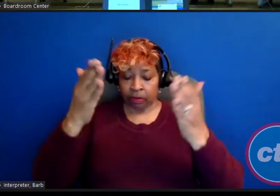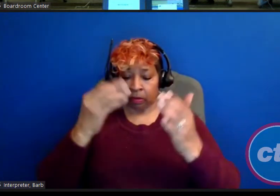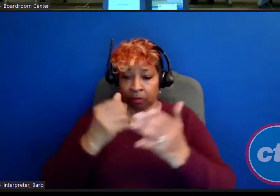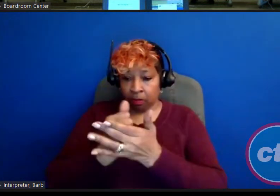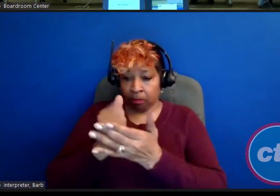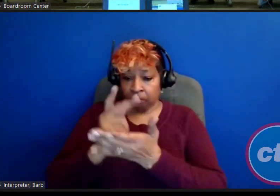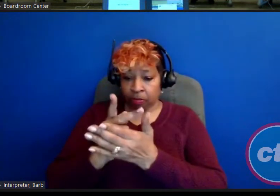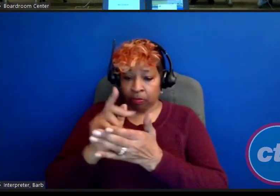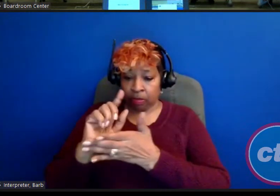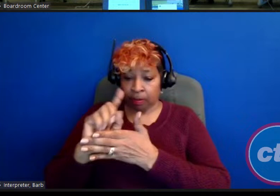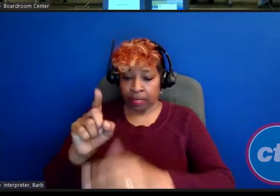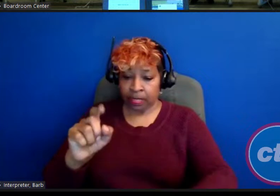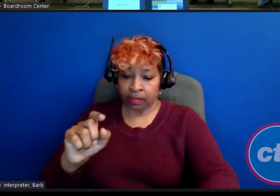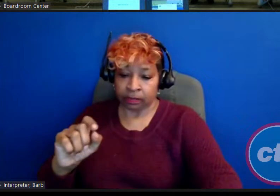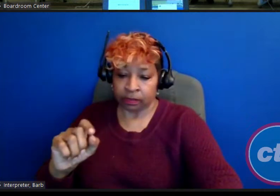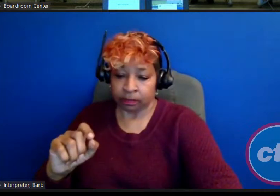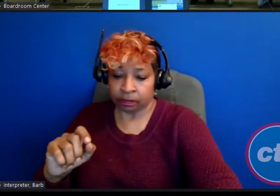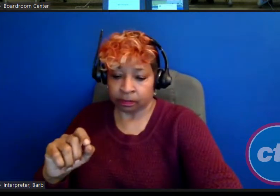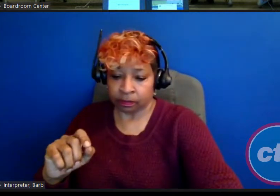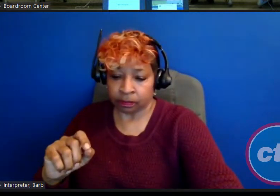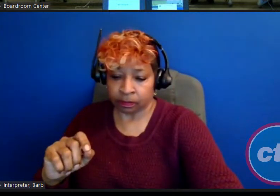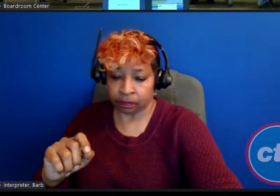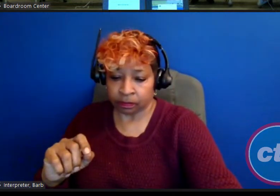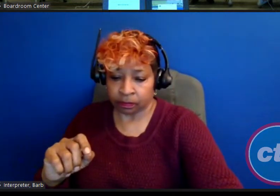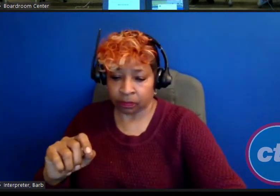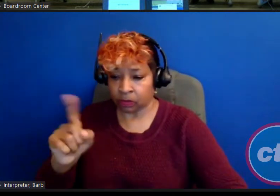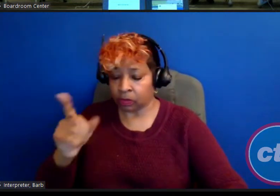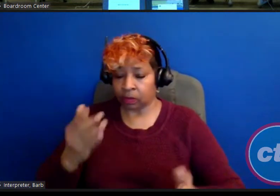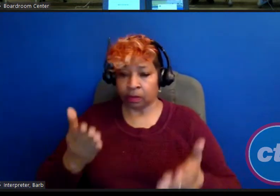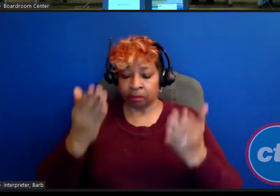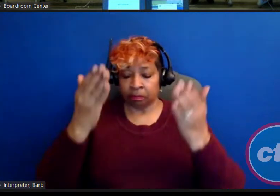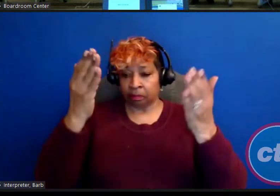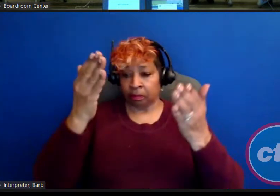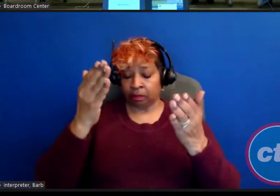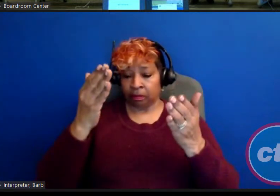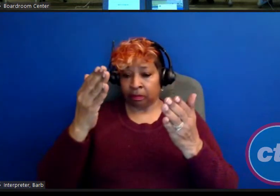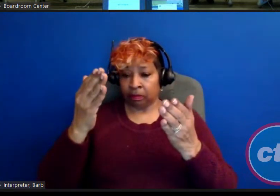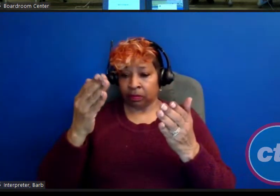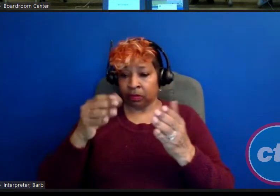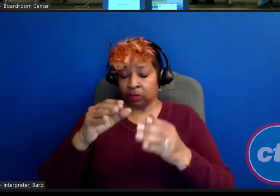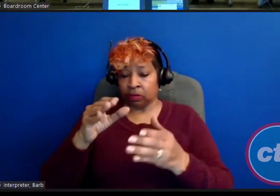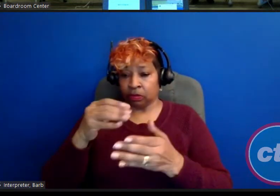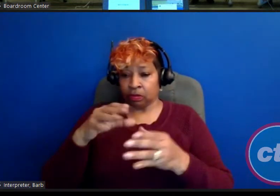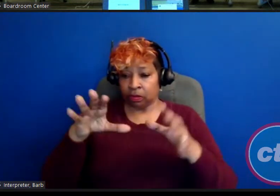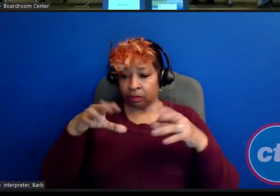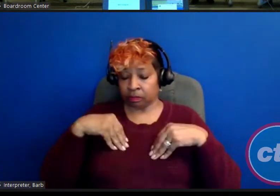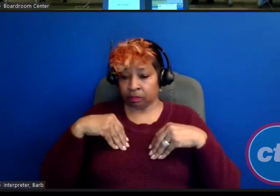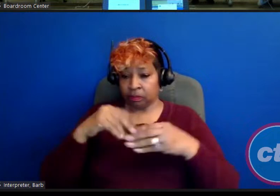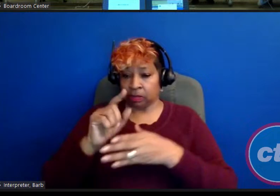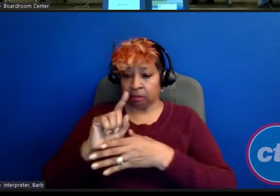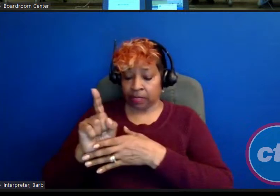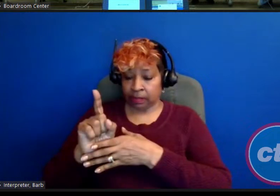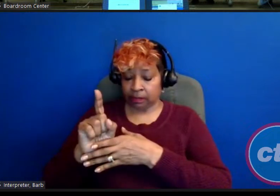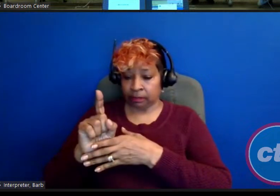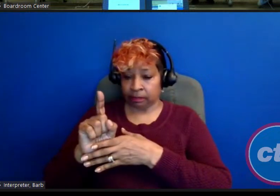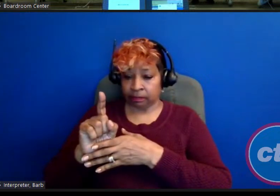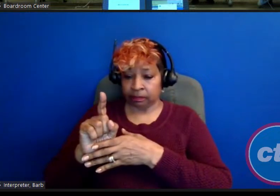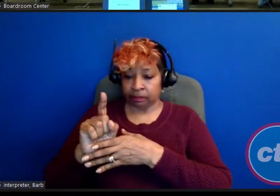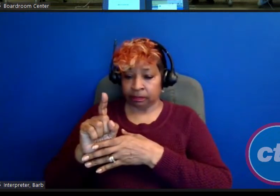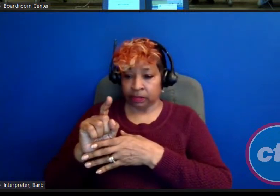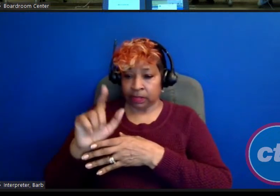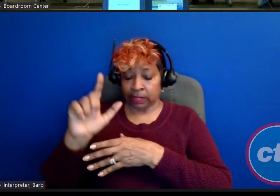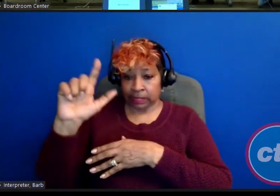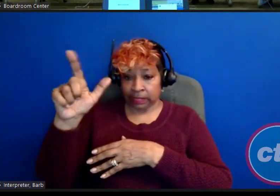in progress. We have a motion. Peter? Peter Henderson. Yeah. Okay, any